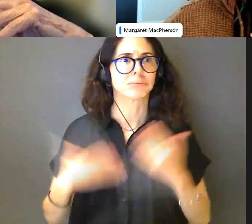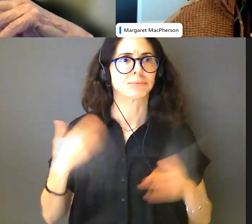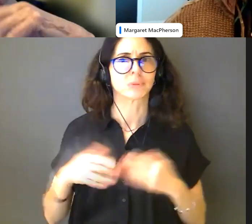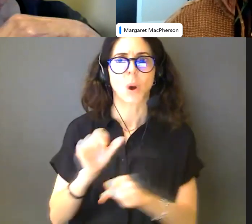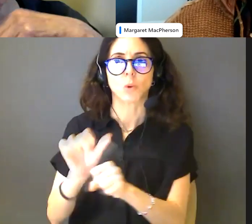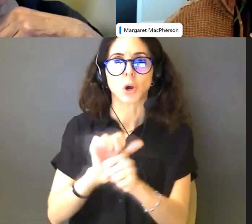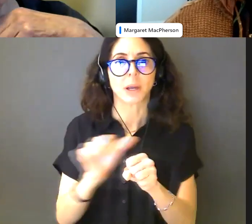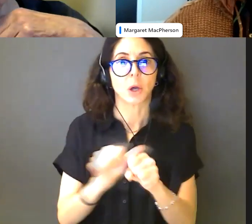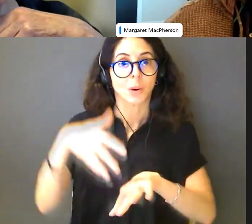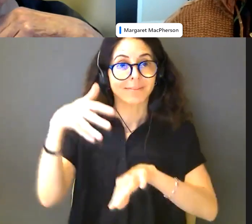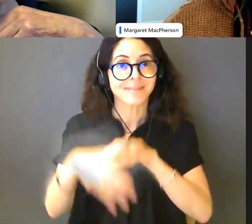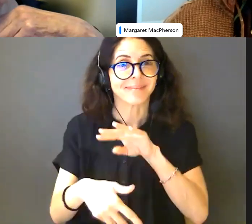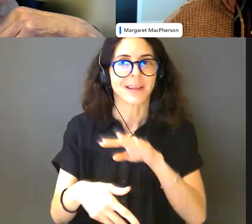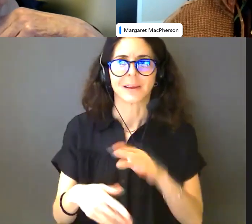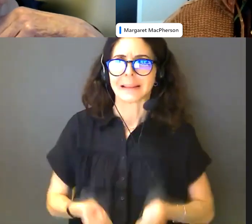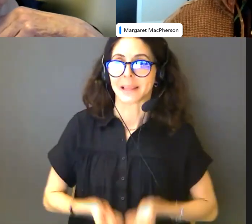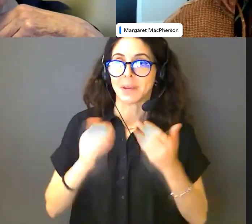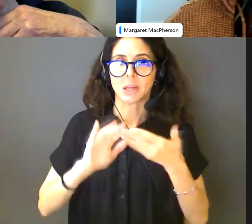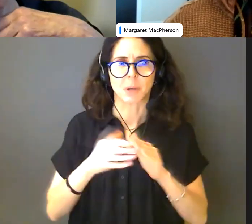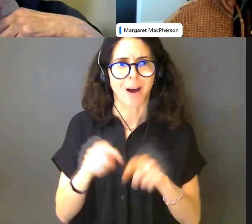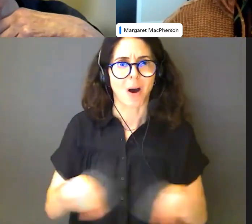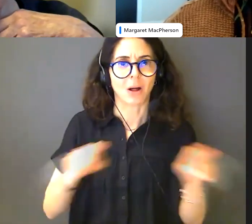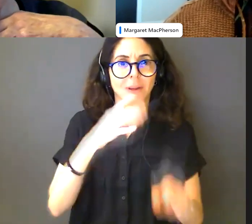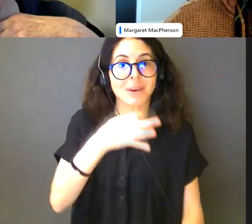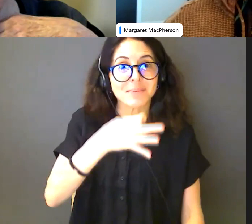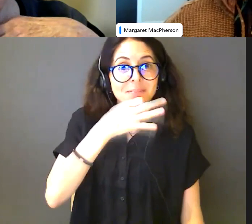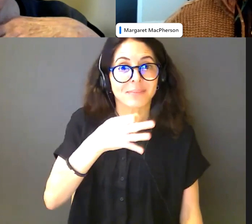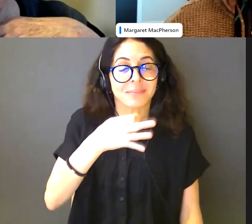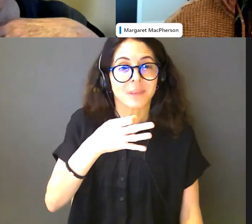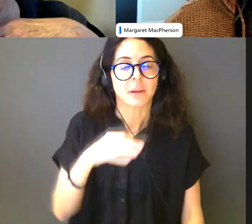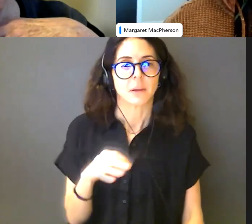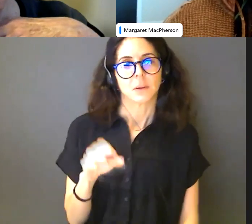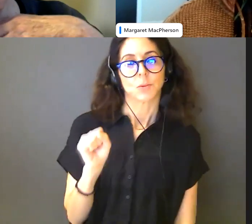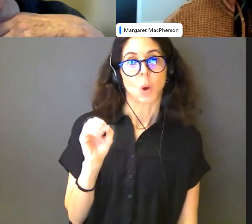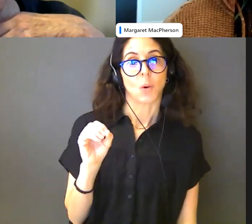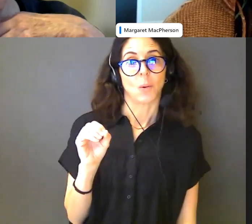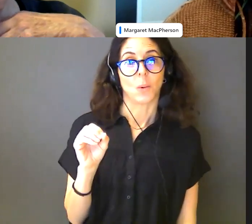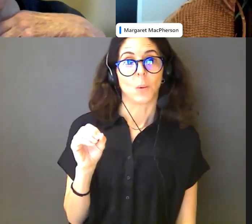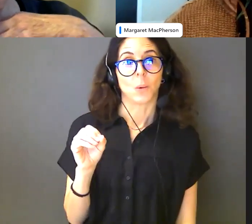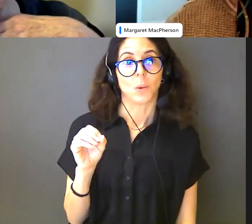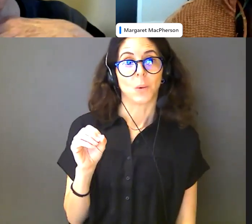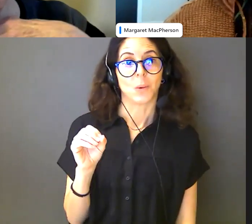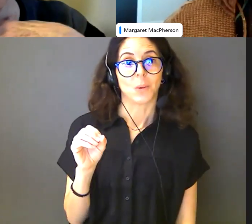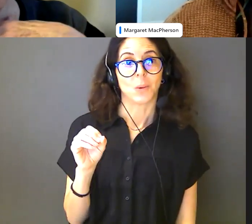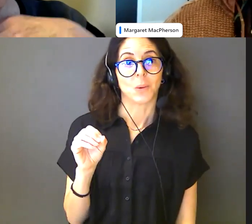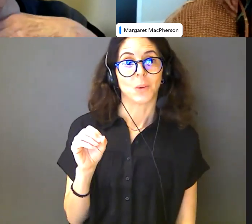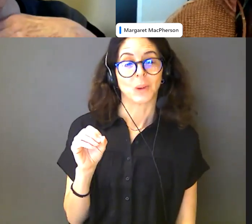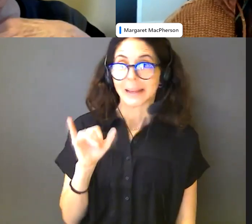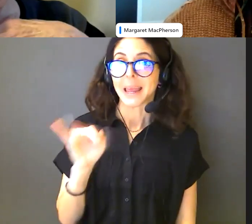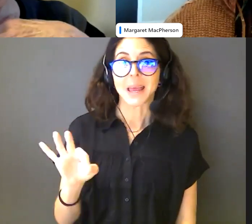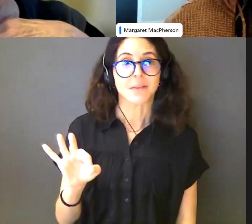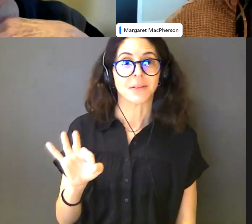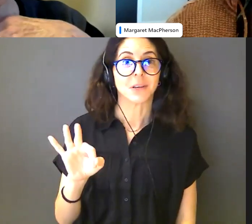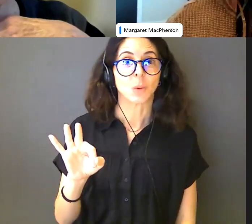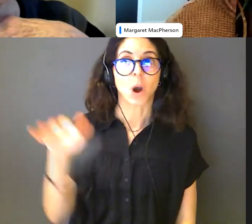in the communities who know best. And so the further away you stand from that, the more we need to put